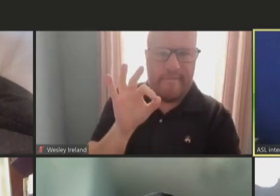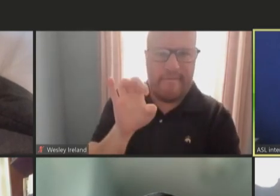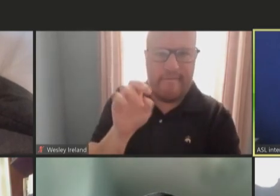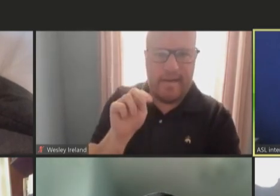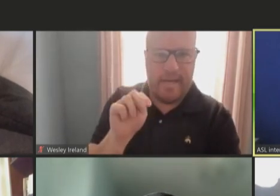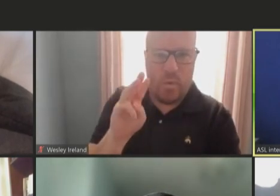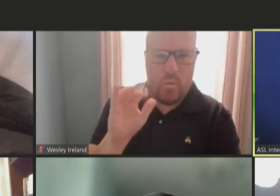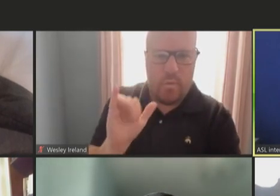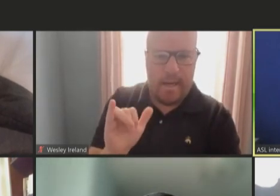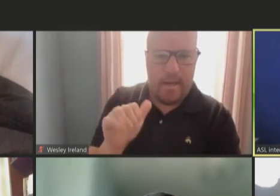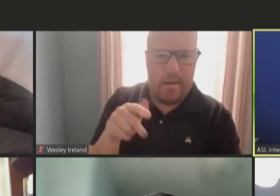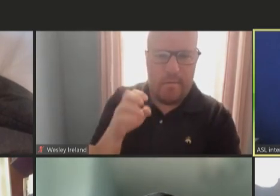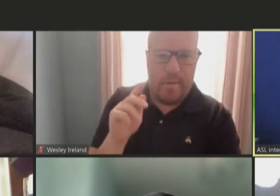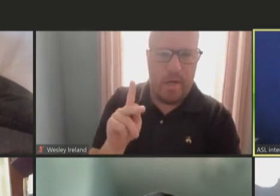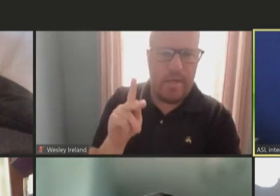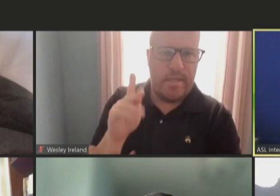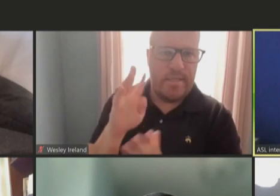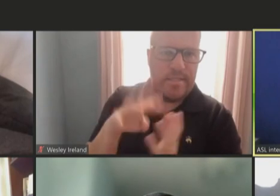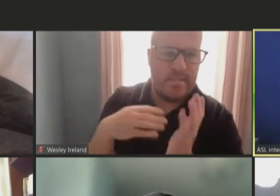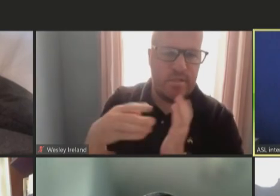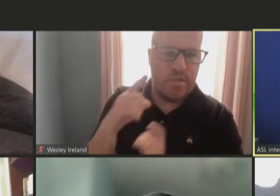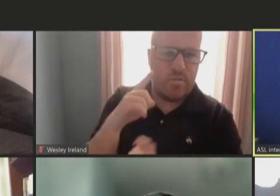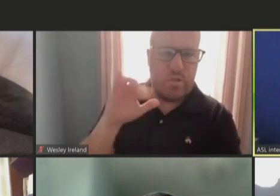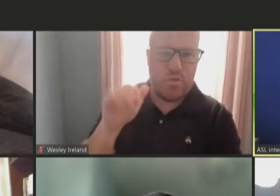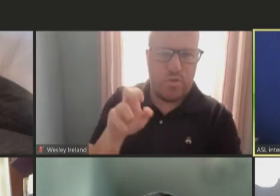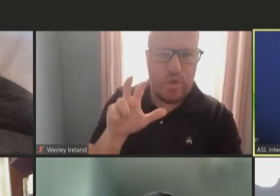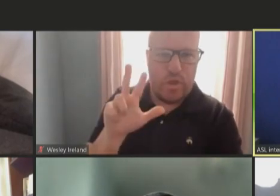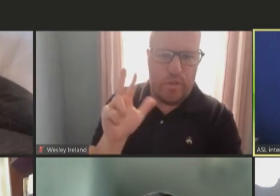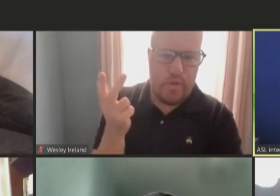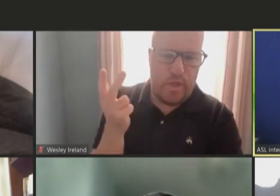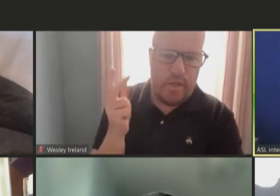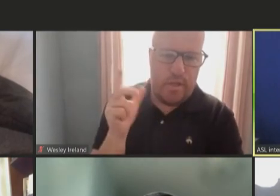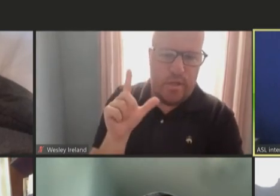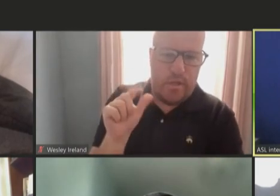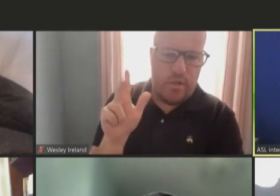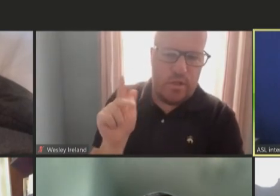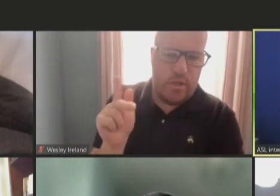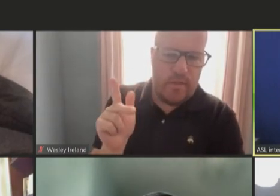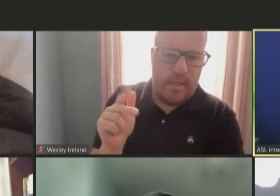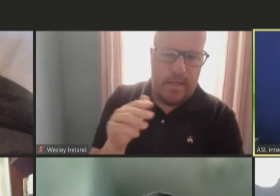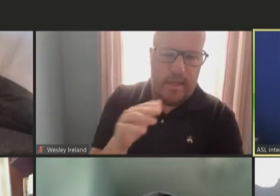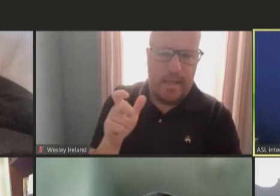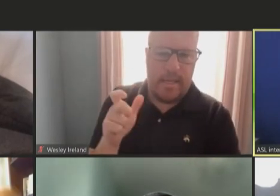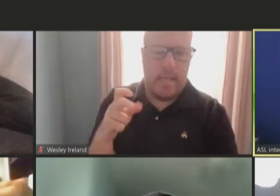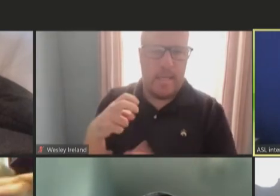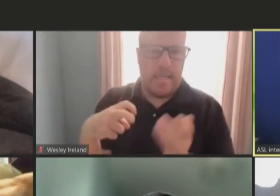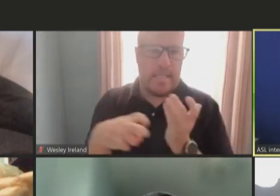a Deaf and Hard of Hearing Night coming up at Fenway Park. That's scheduled for June 3rd.